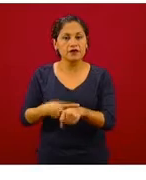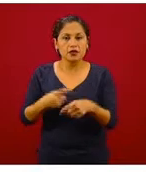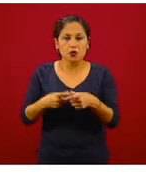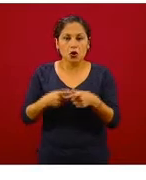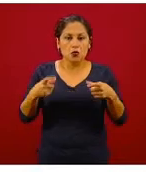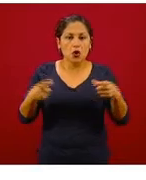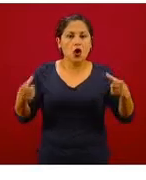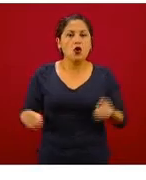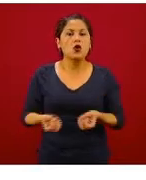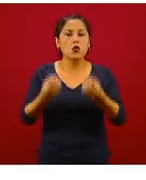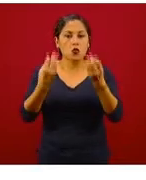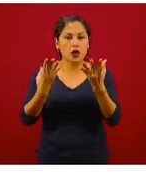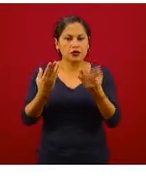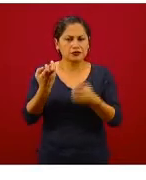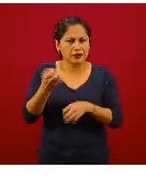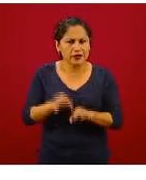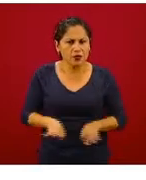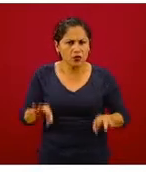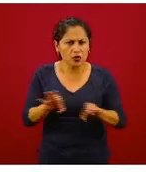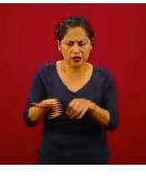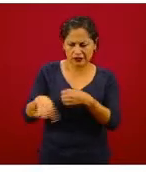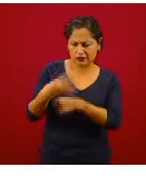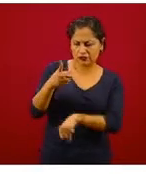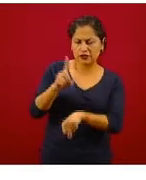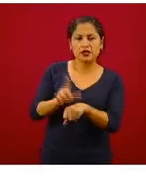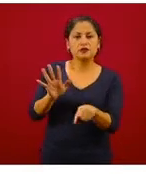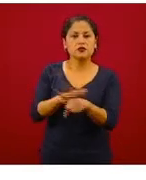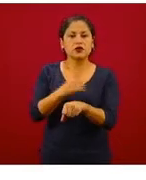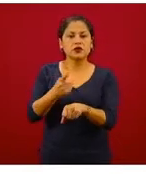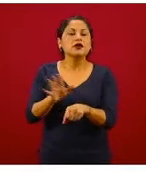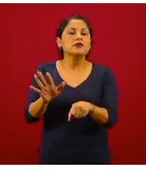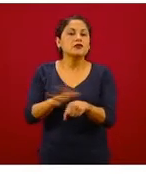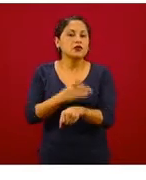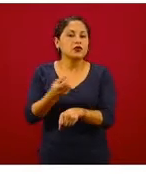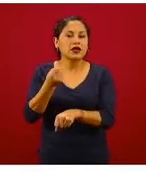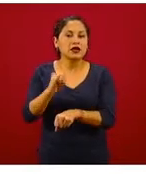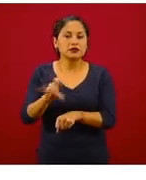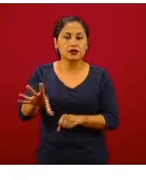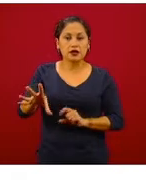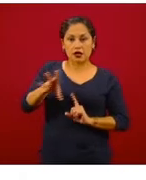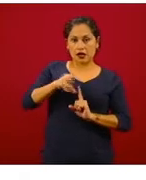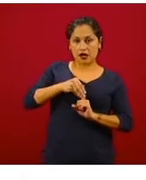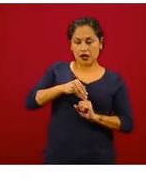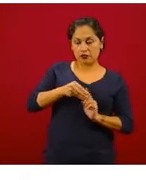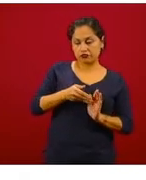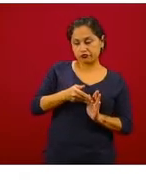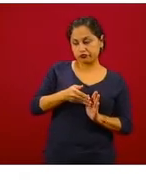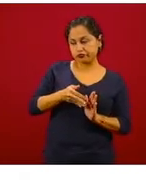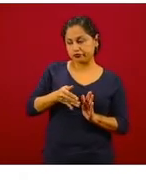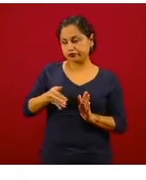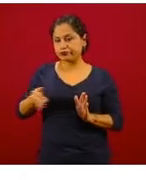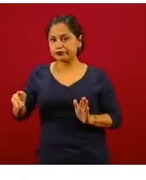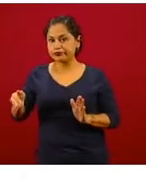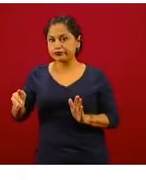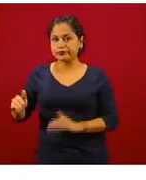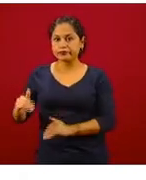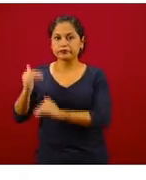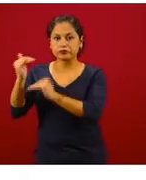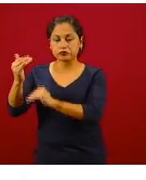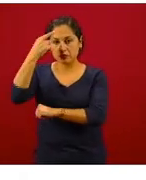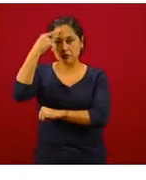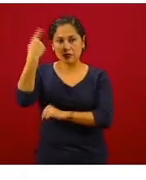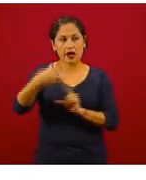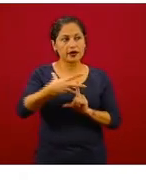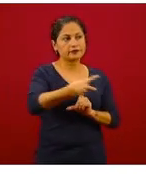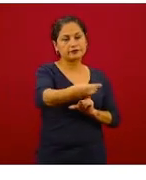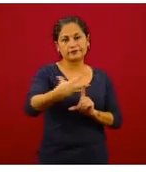days. Why is this important that it's over the last 14 days? Because that's the estimated period as an average for people